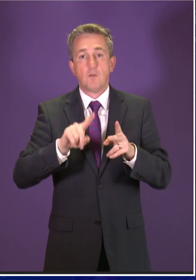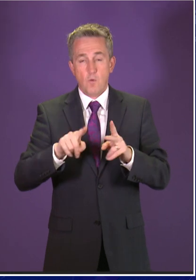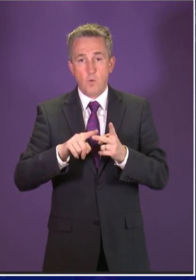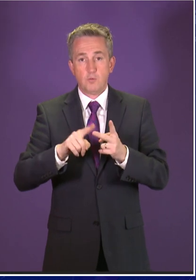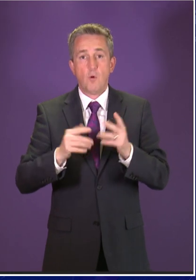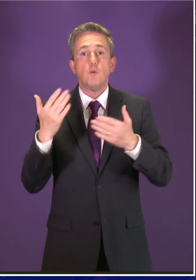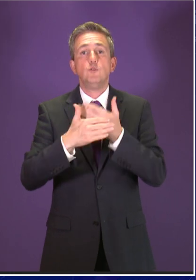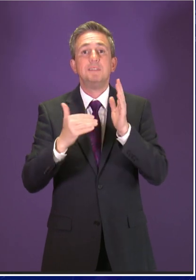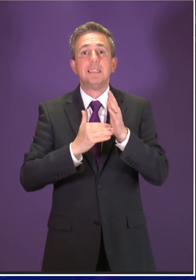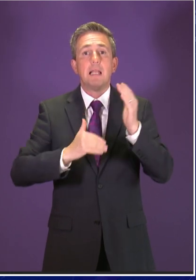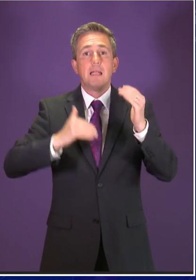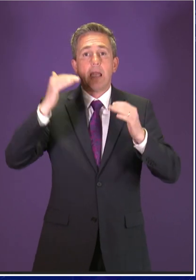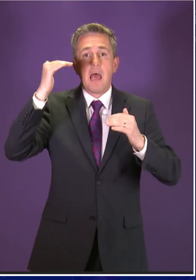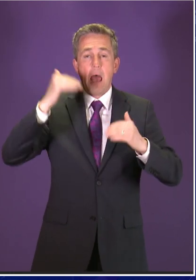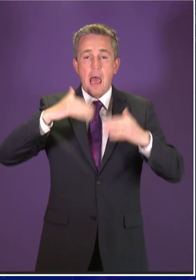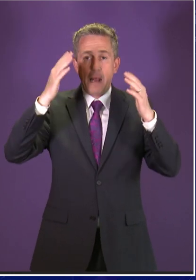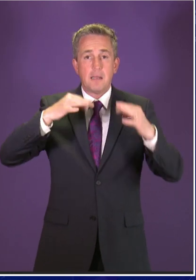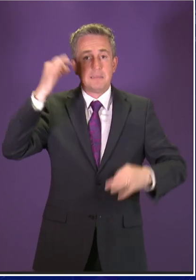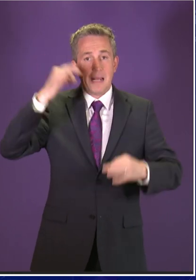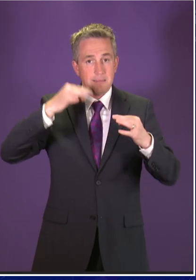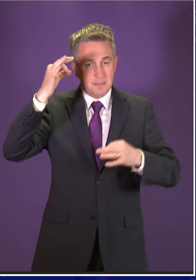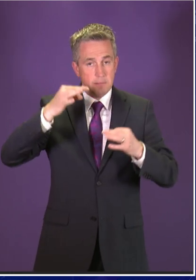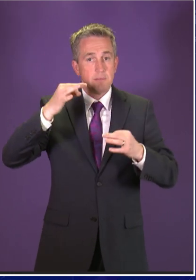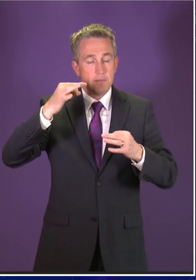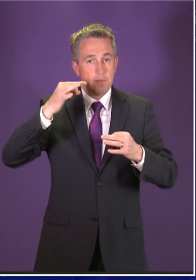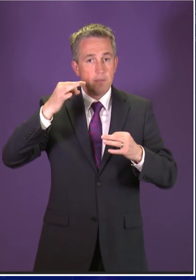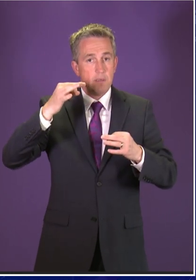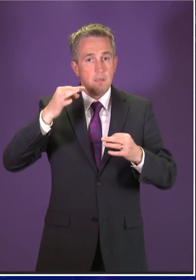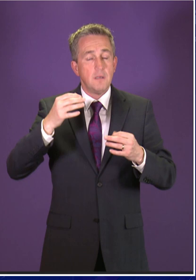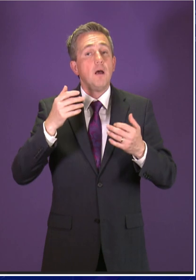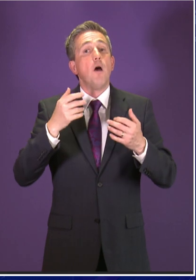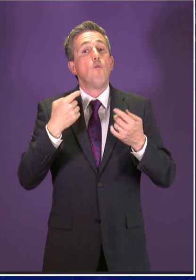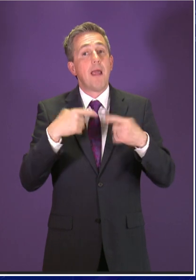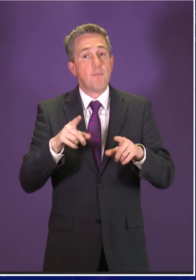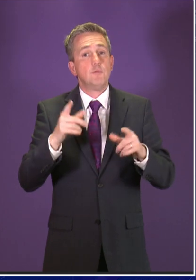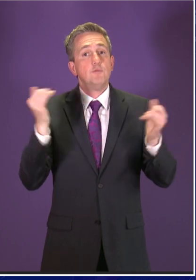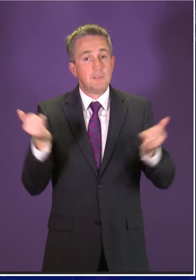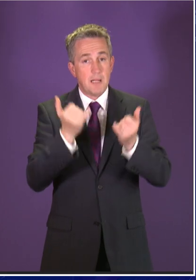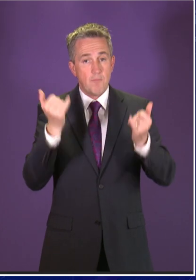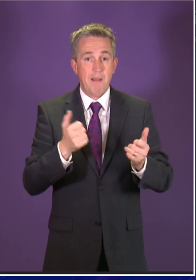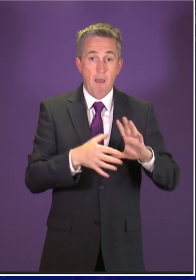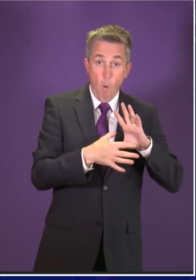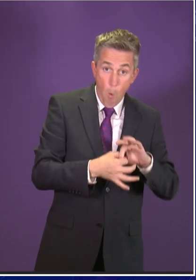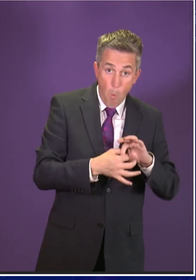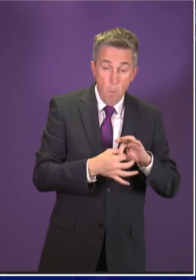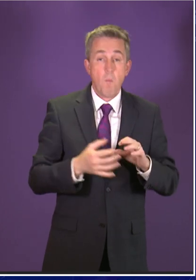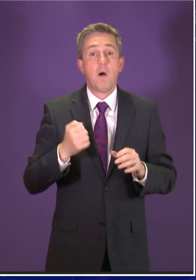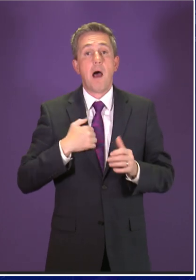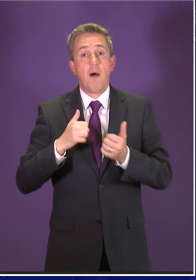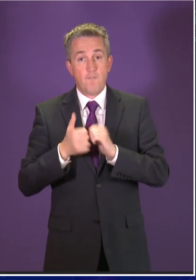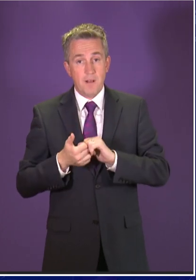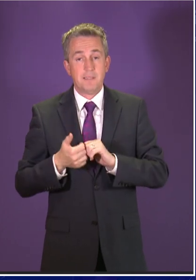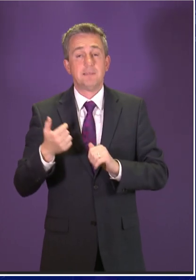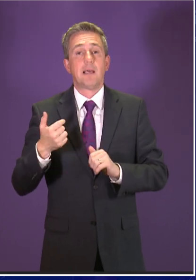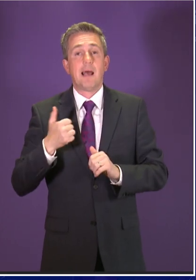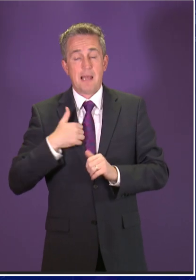dancers, highlighted that as a celebration of our home, our friends, and our family.